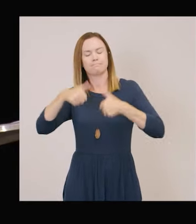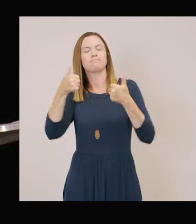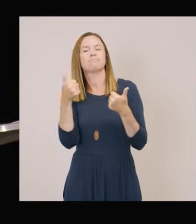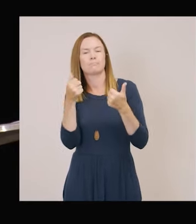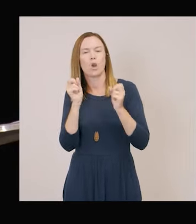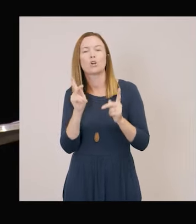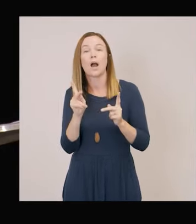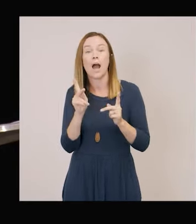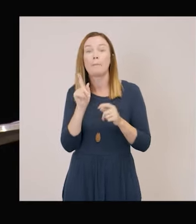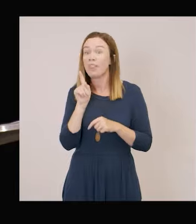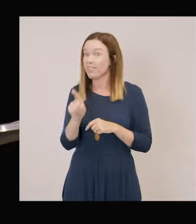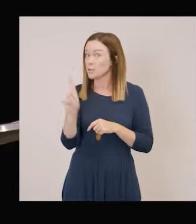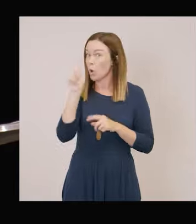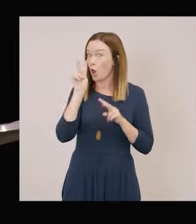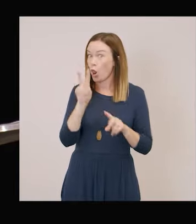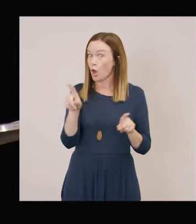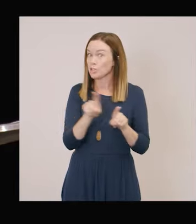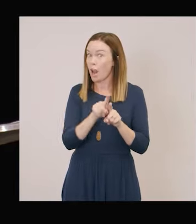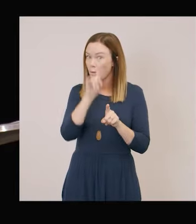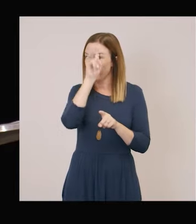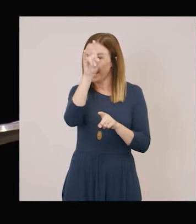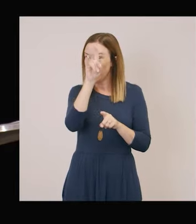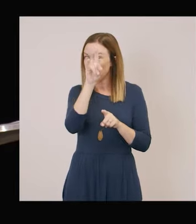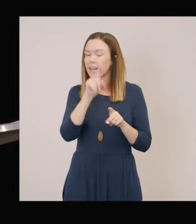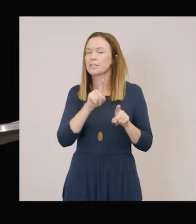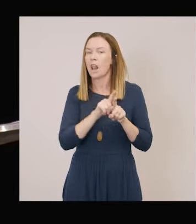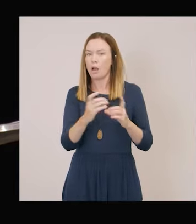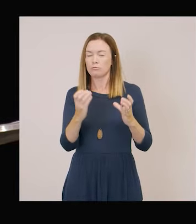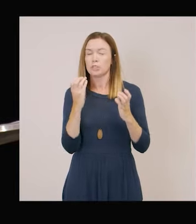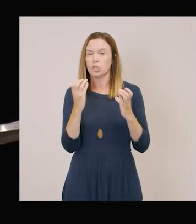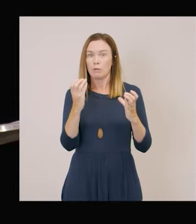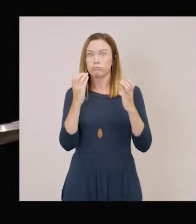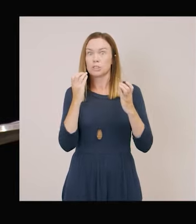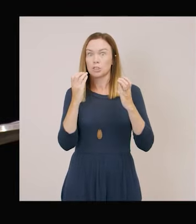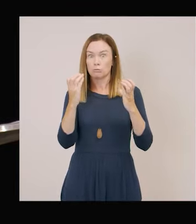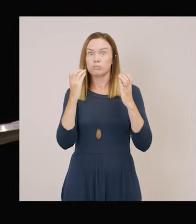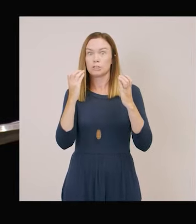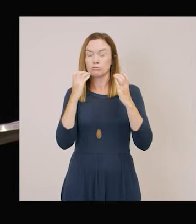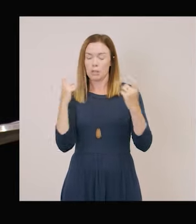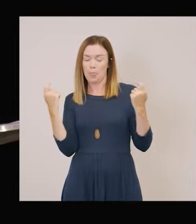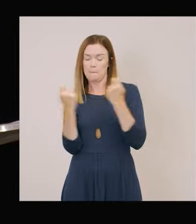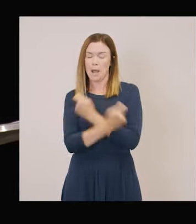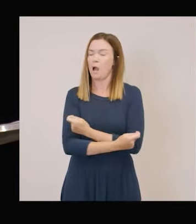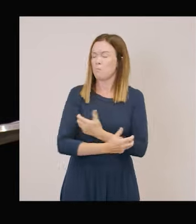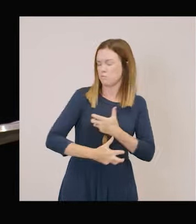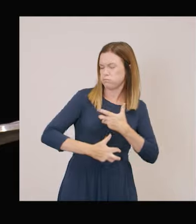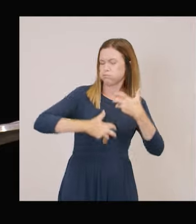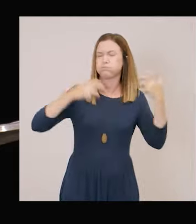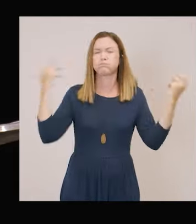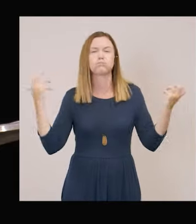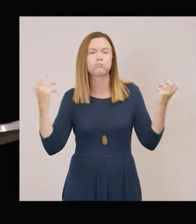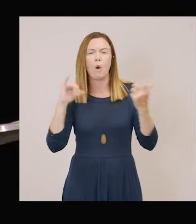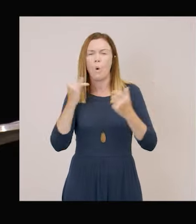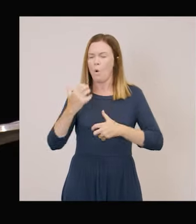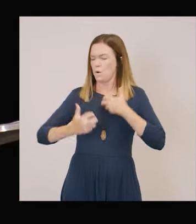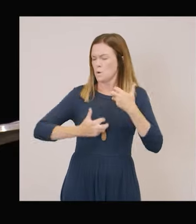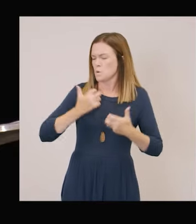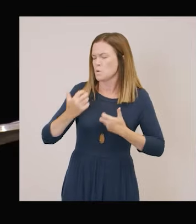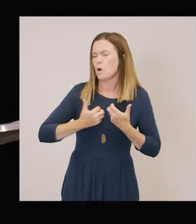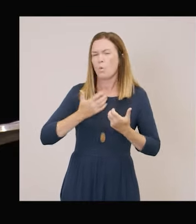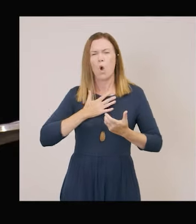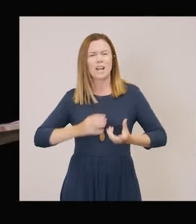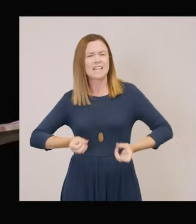enemy warfare looks like. It's like pressure and pressure and pressure, and then suddenly you're just out of control angry and you're out of control frustrated, just